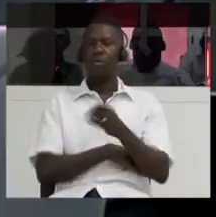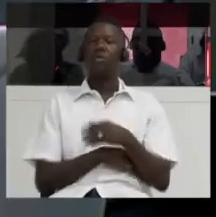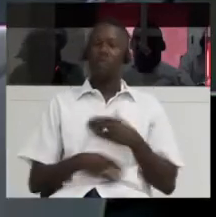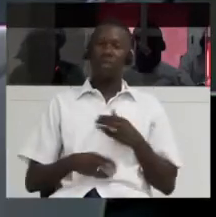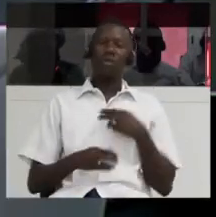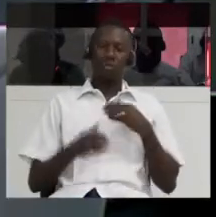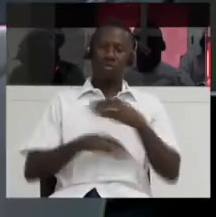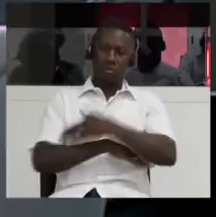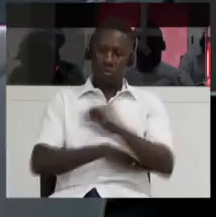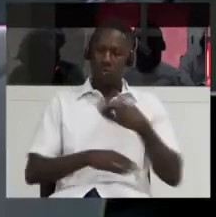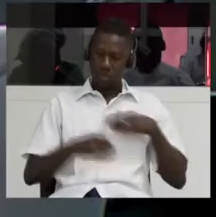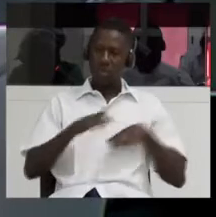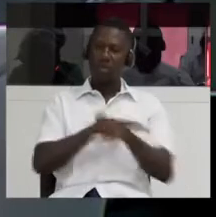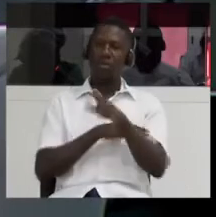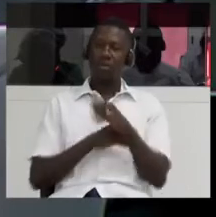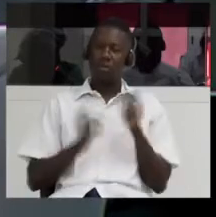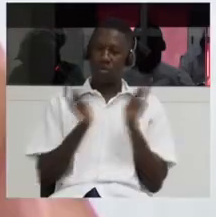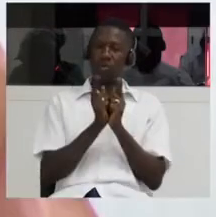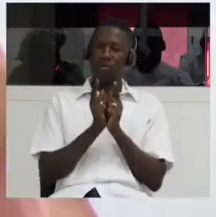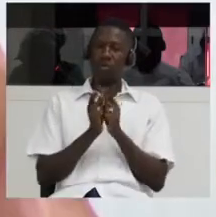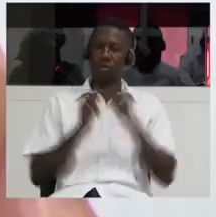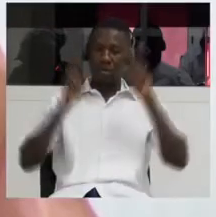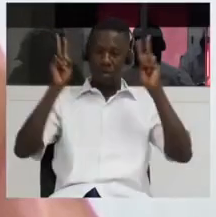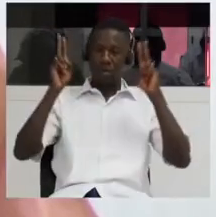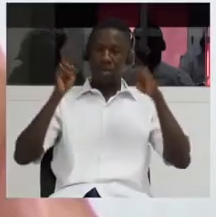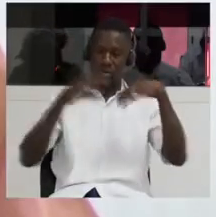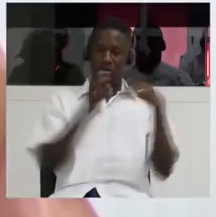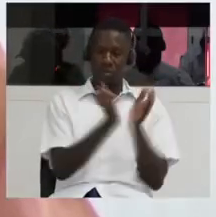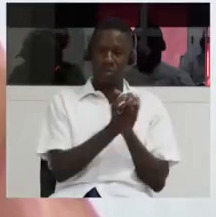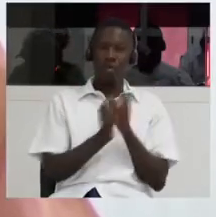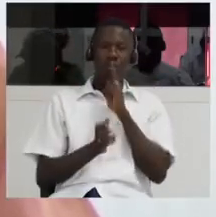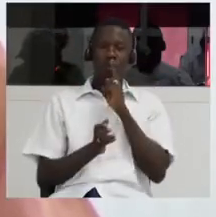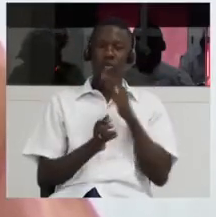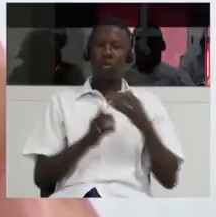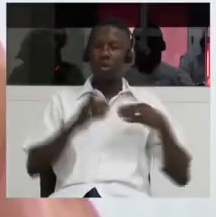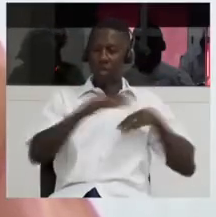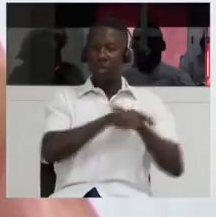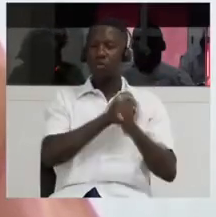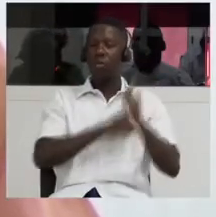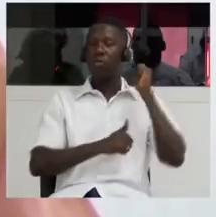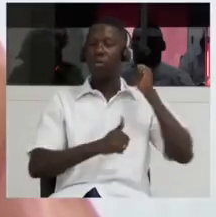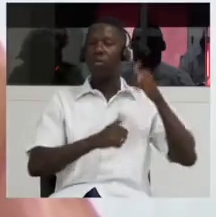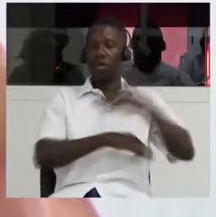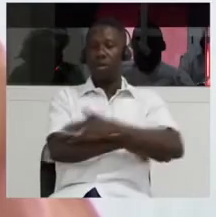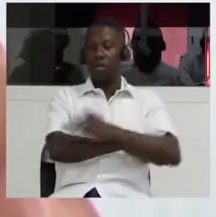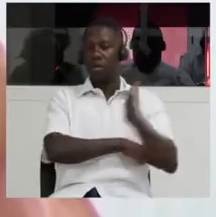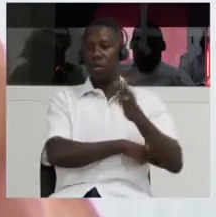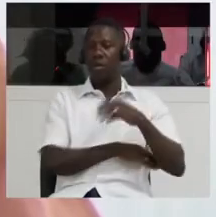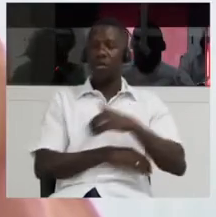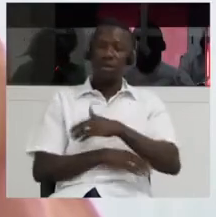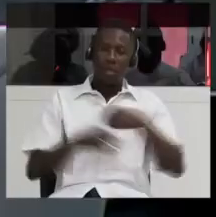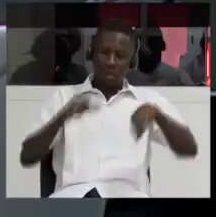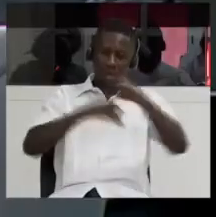Then we meet up with Yaya Jame's group also, who entered through the back gate around the guardroom.